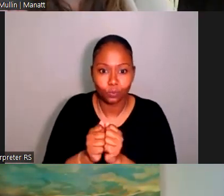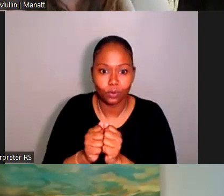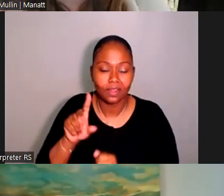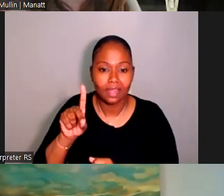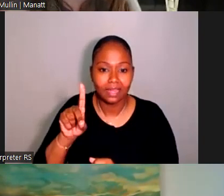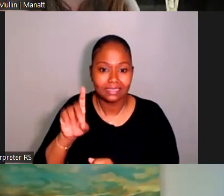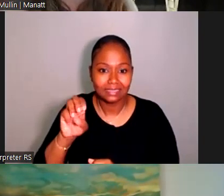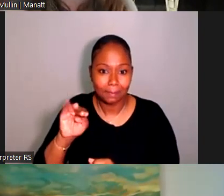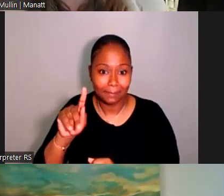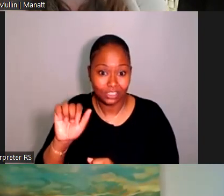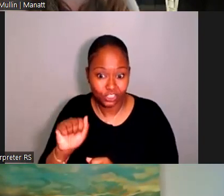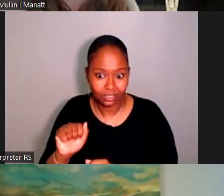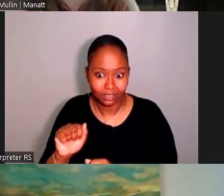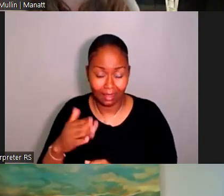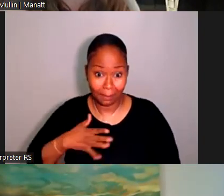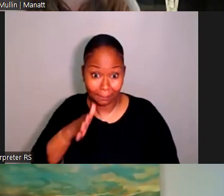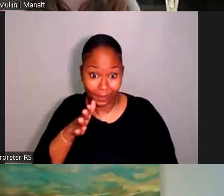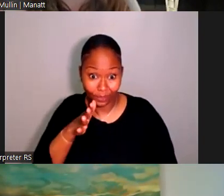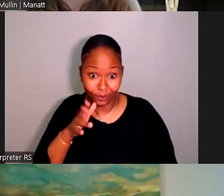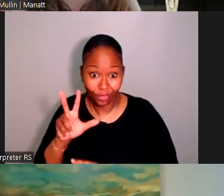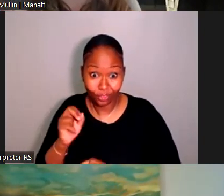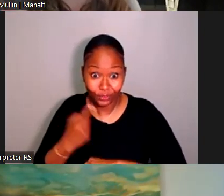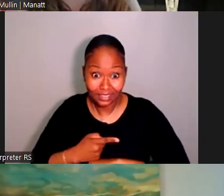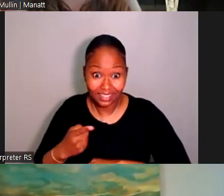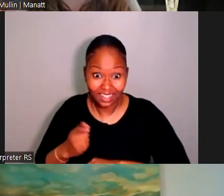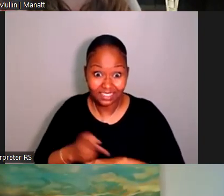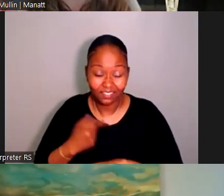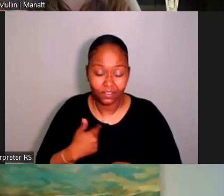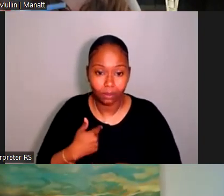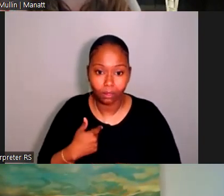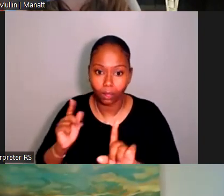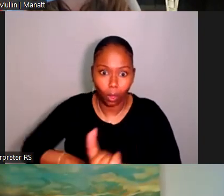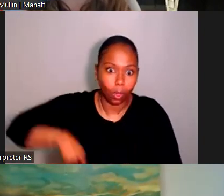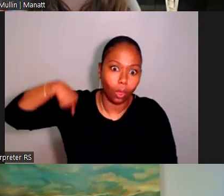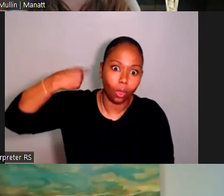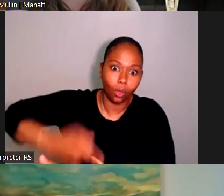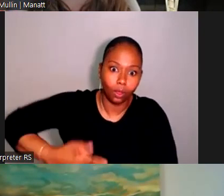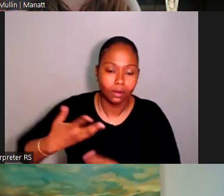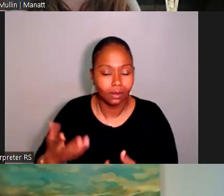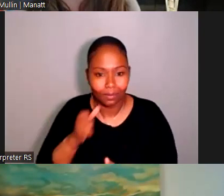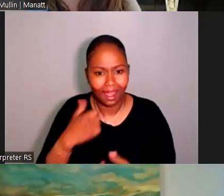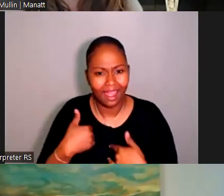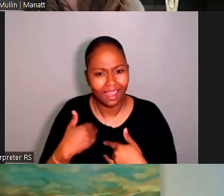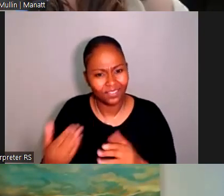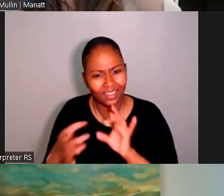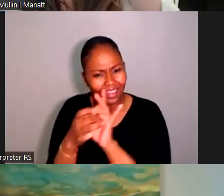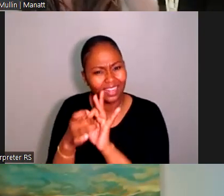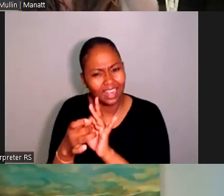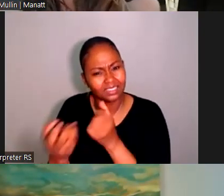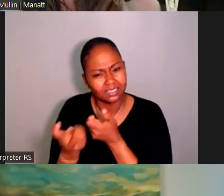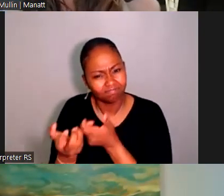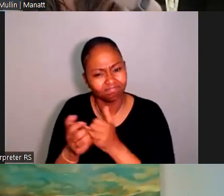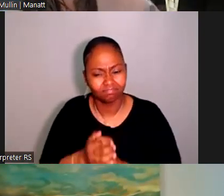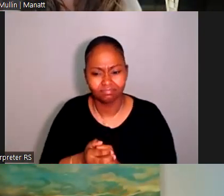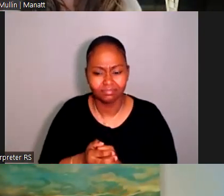mother, 30 days could feel like a lifetime without having that connection, and the amount of deterioration that doesn't come